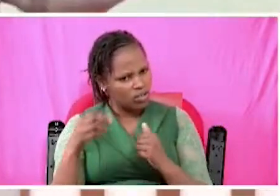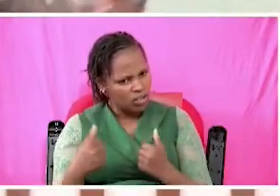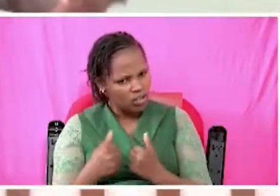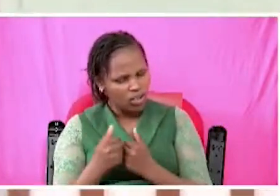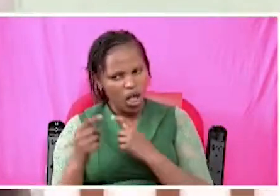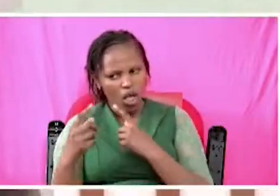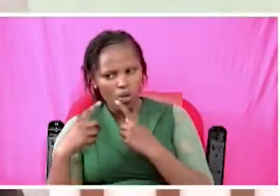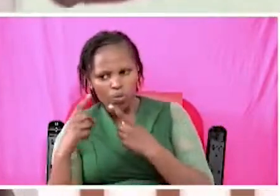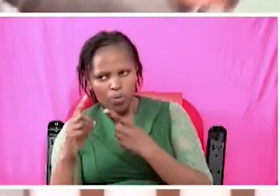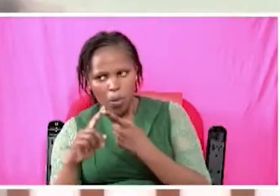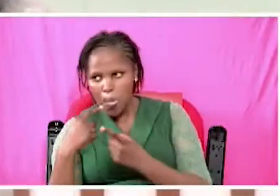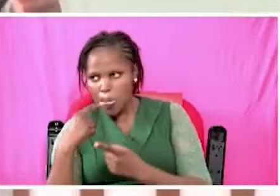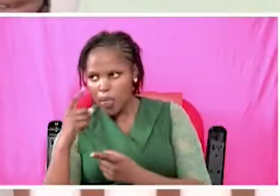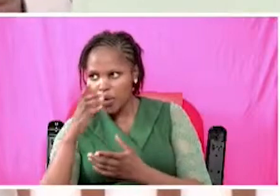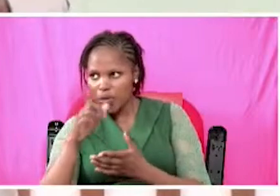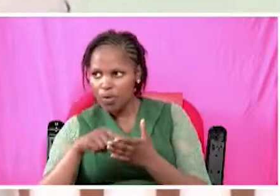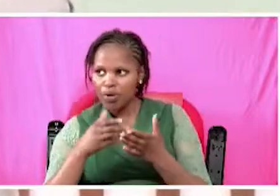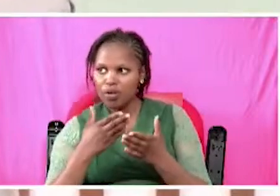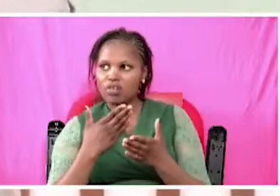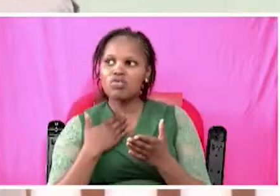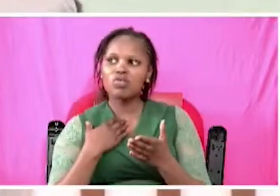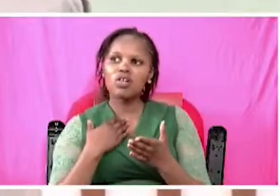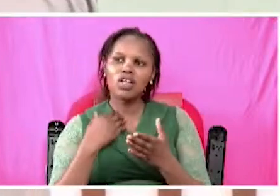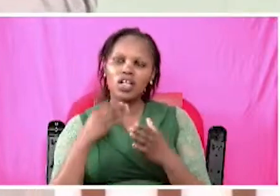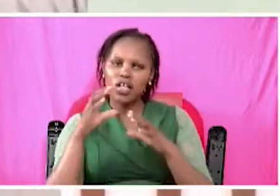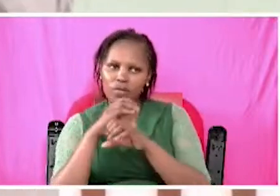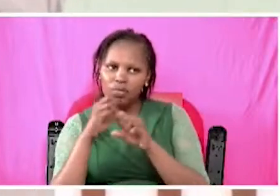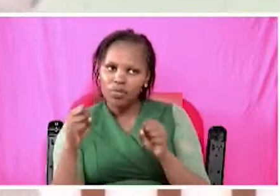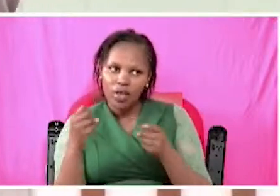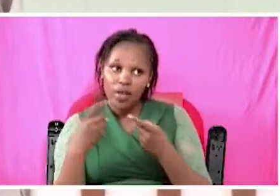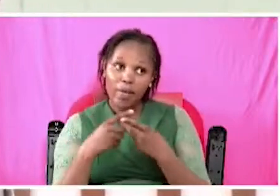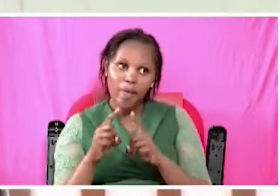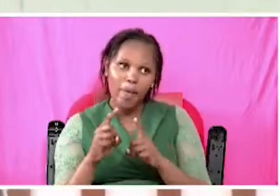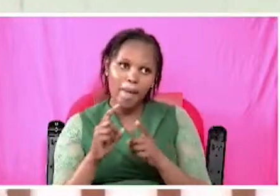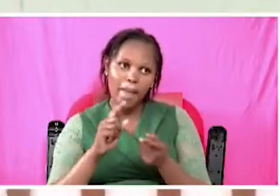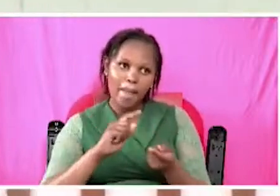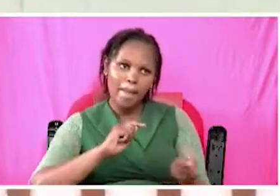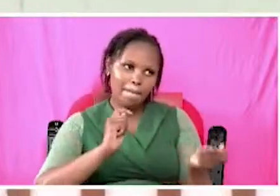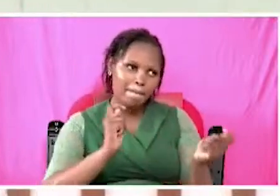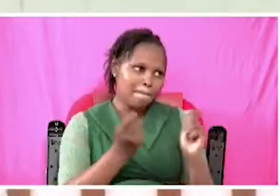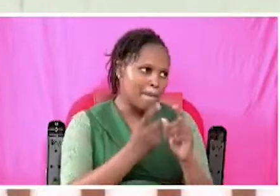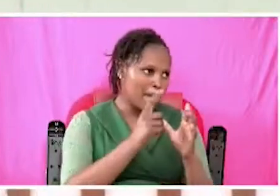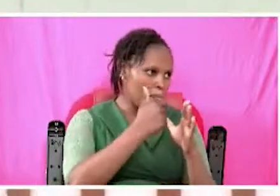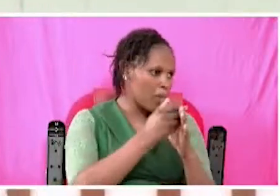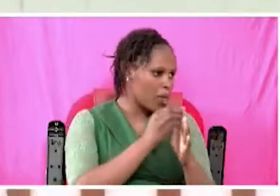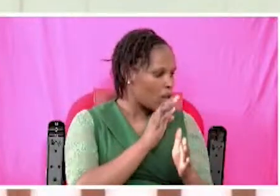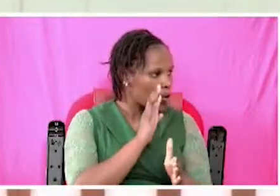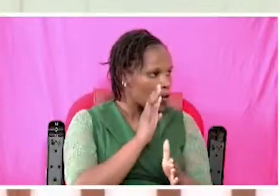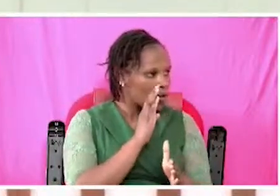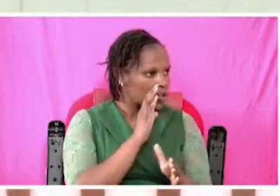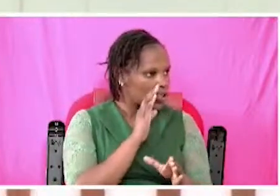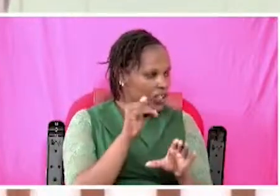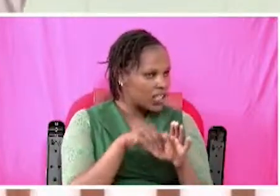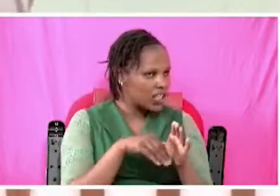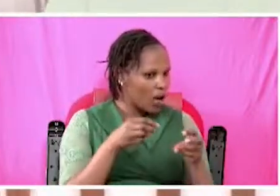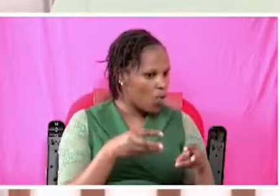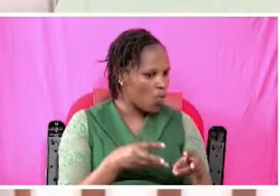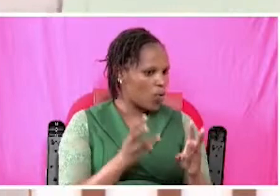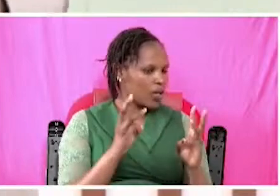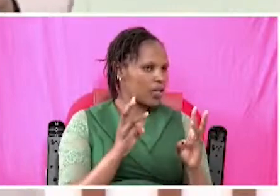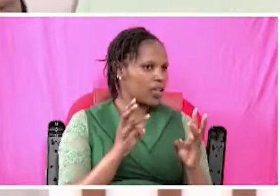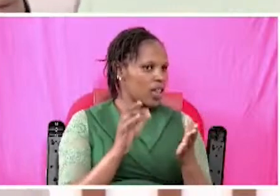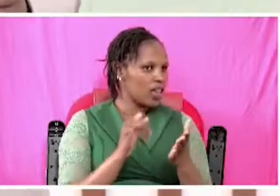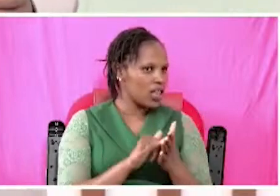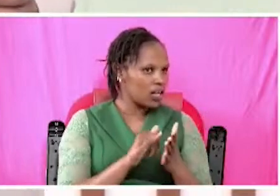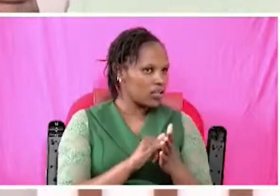to him and told him what he wanted to do. He's the president, isn't it? But he turns and then whispers in a manner